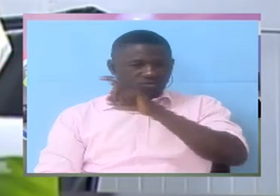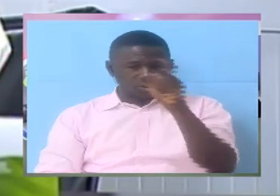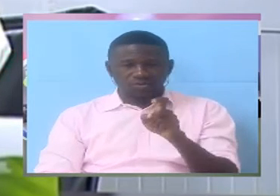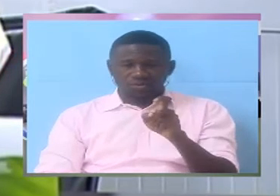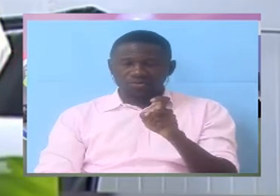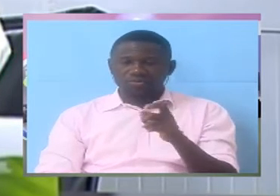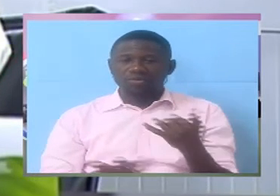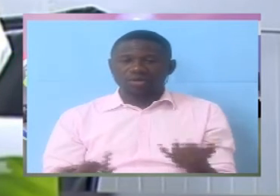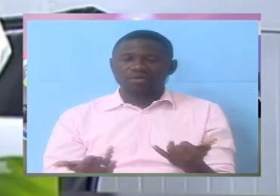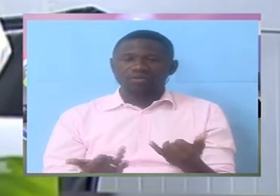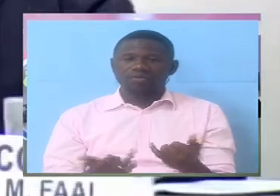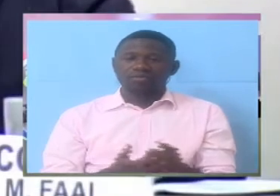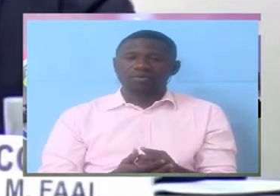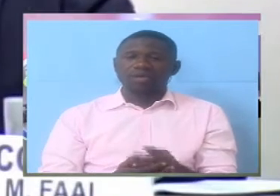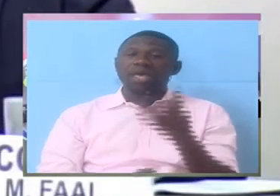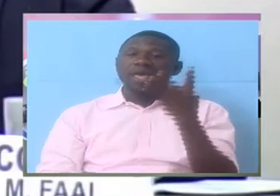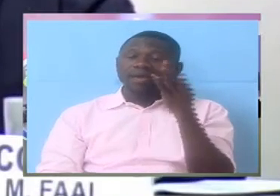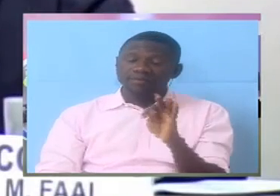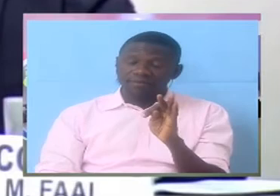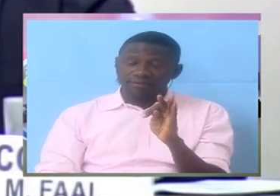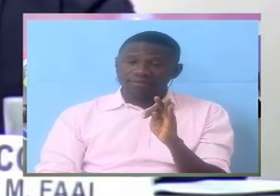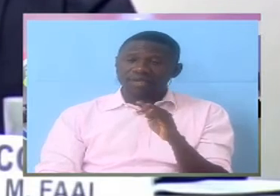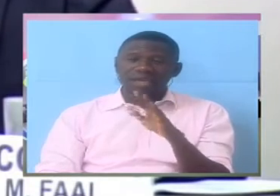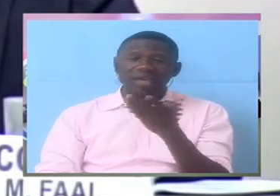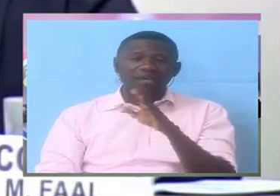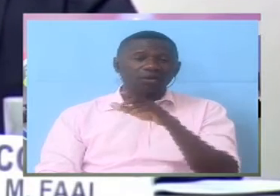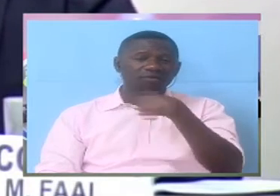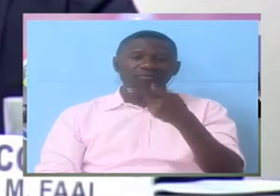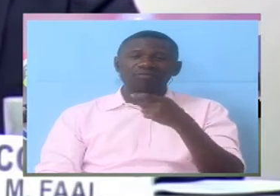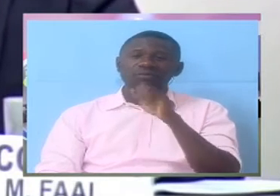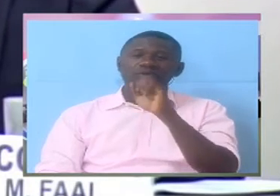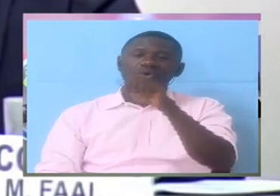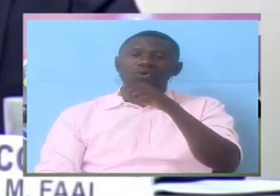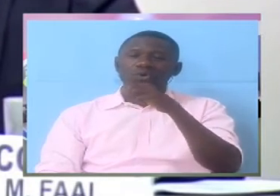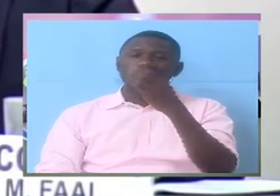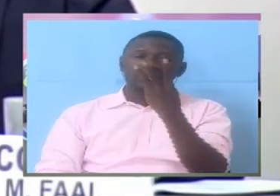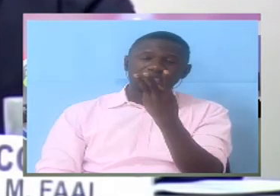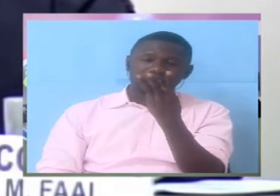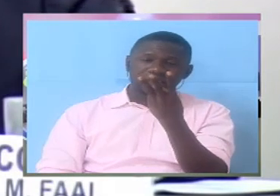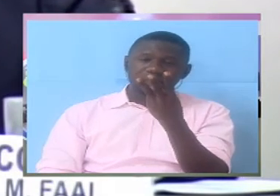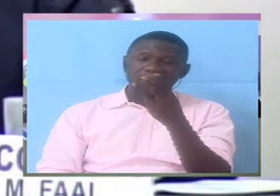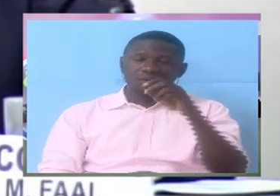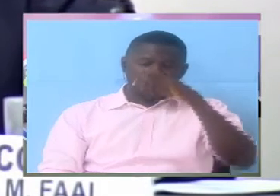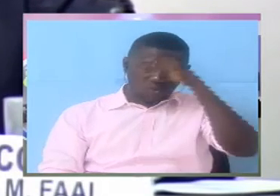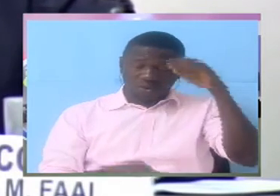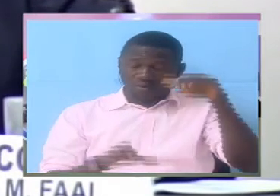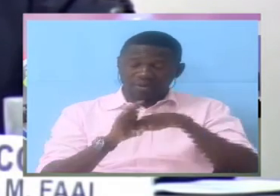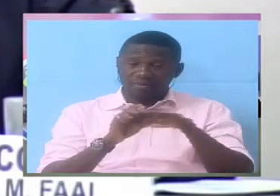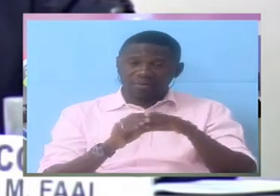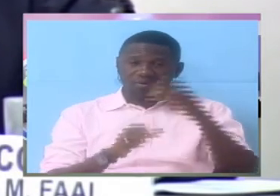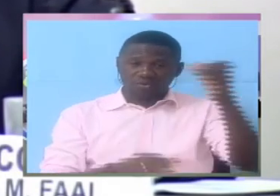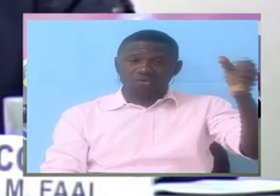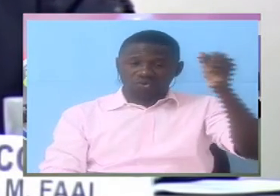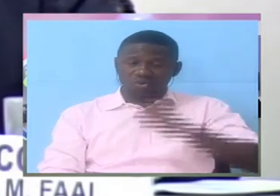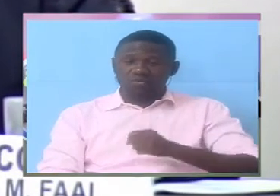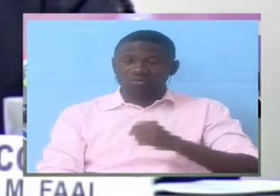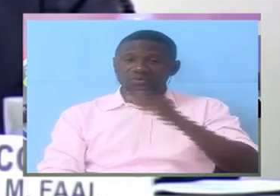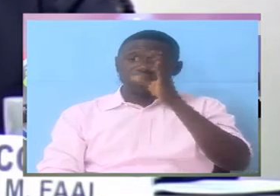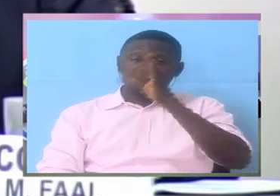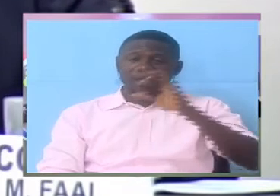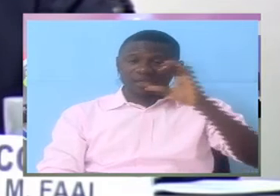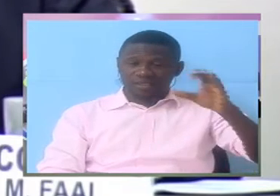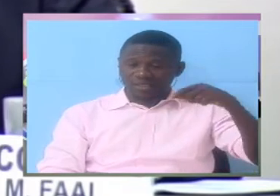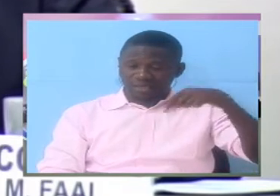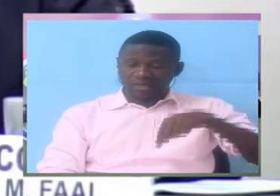question. If any of your three colleagues were to come here and say they did not